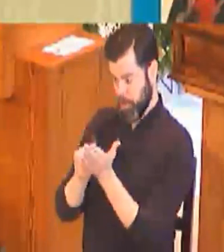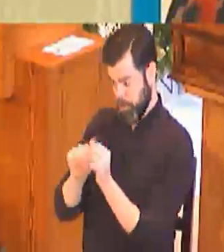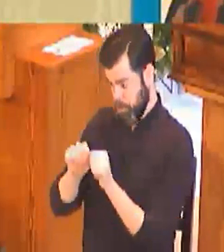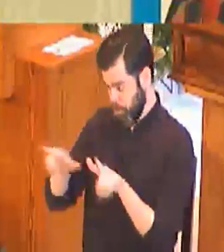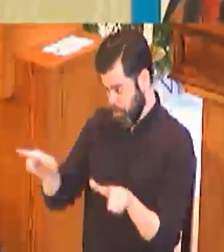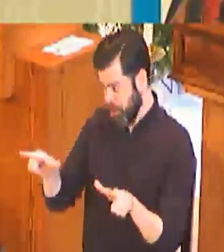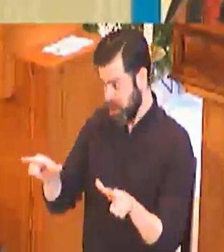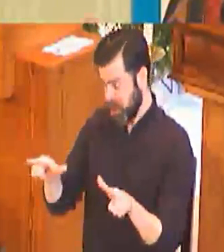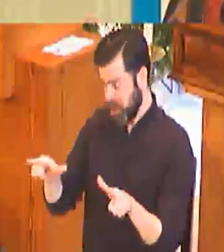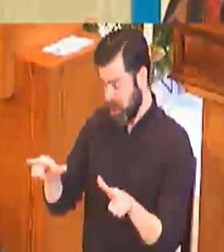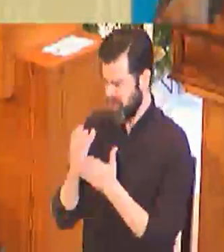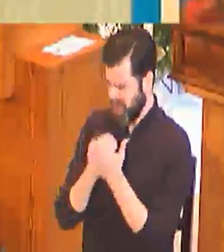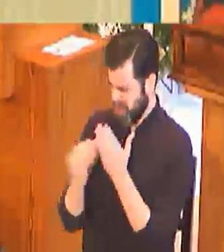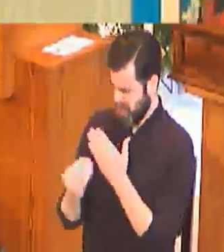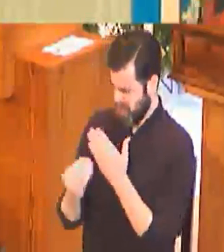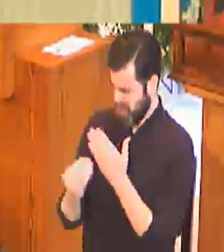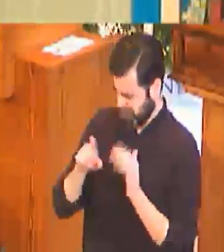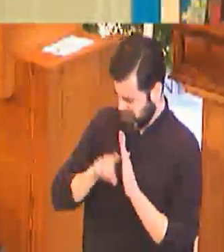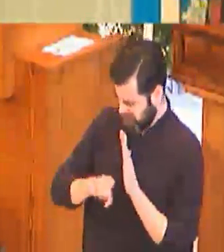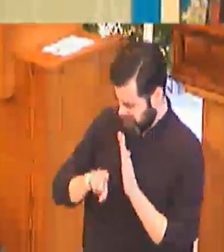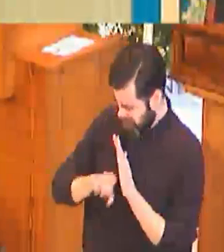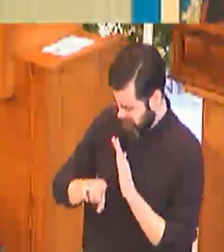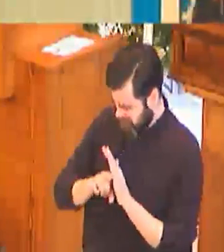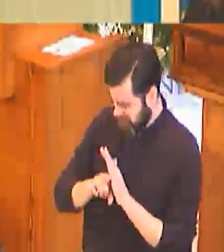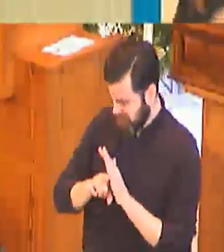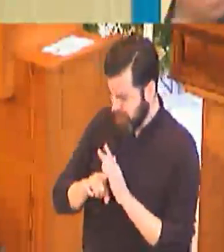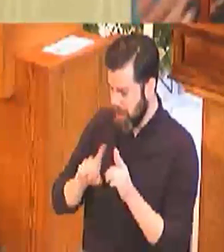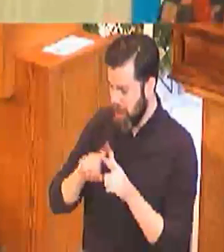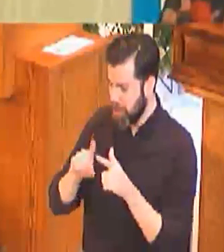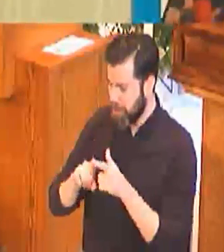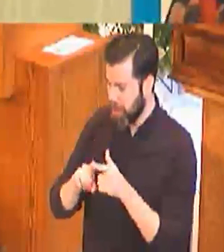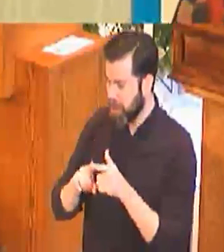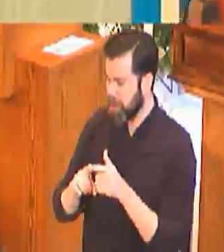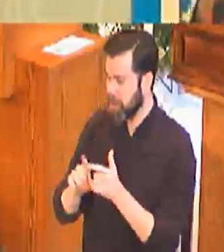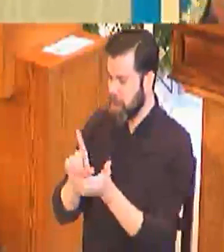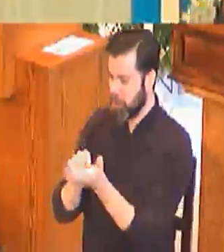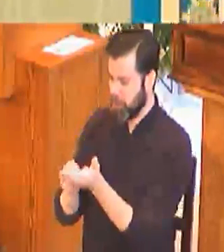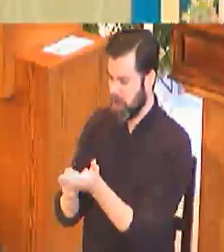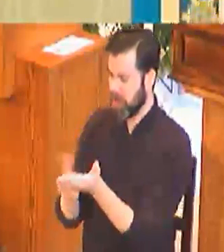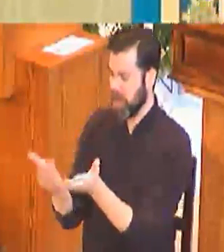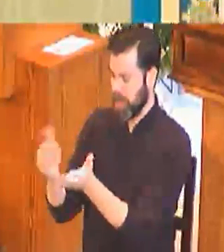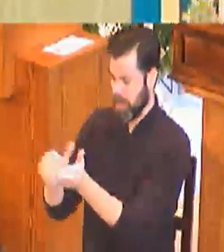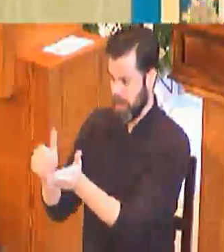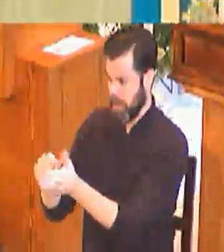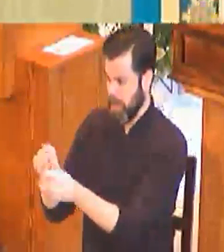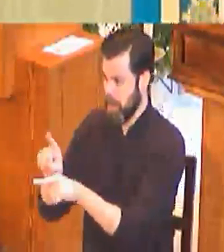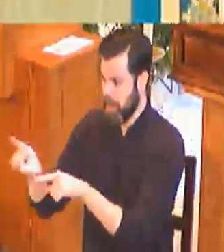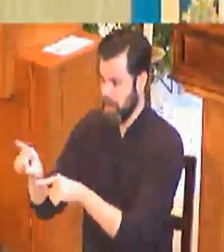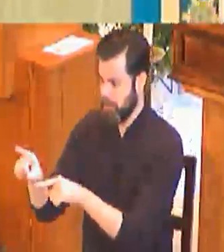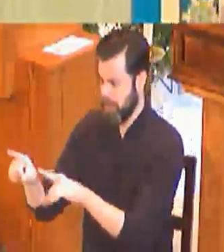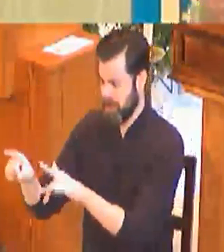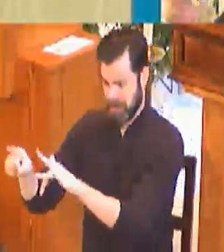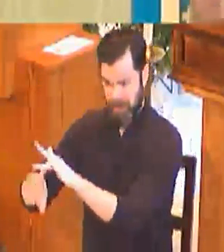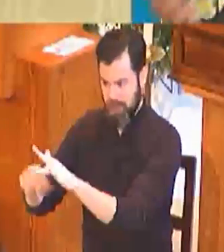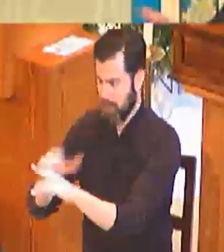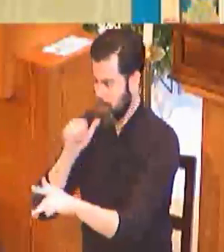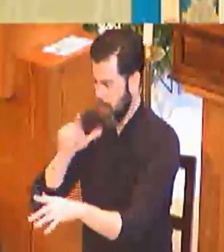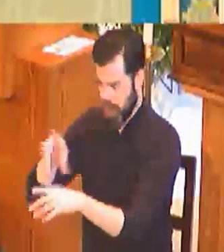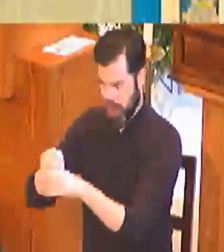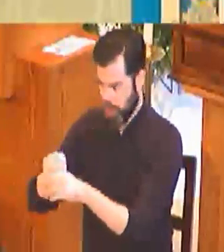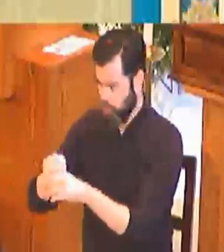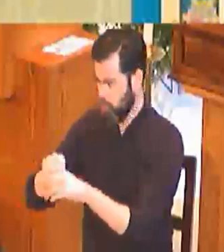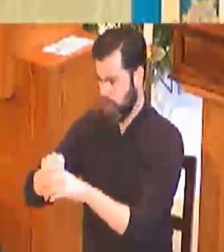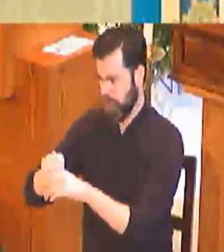that maybe, you know, reading that chapter or focusing on this process was actually